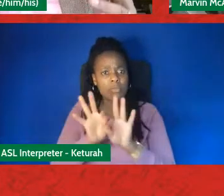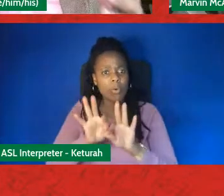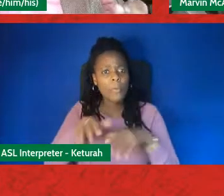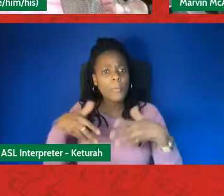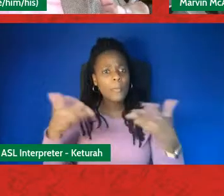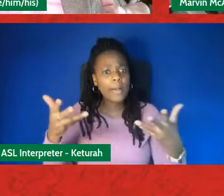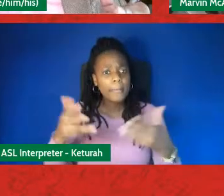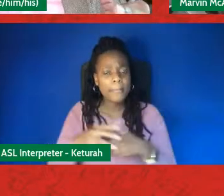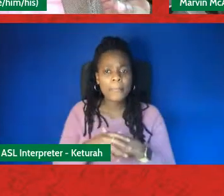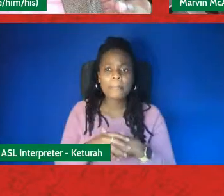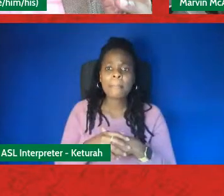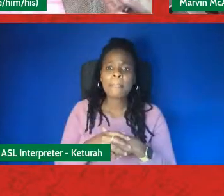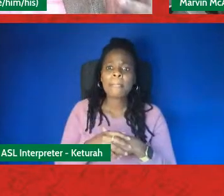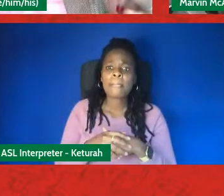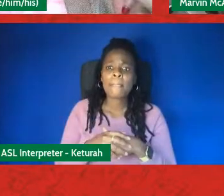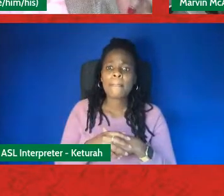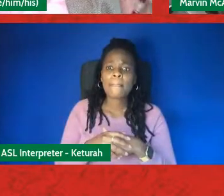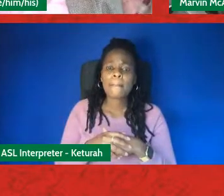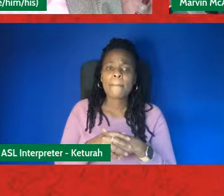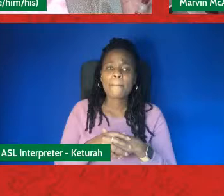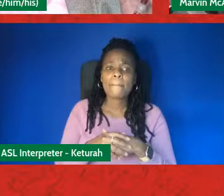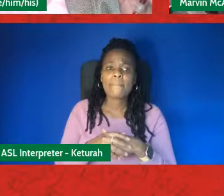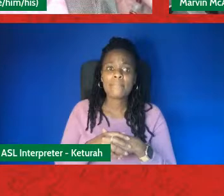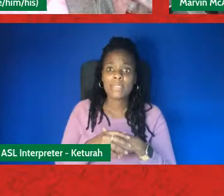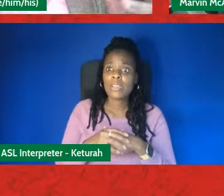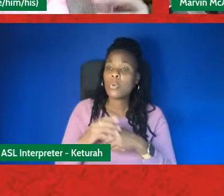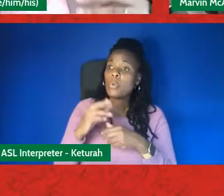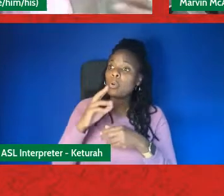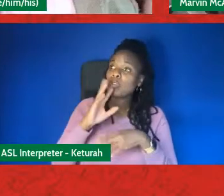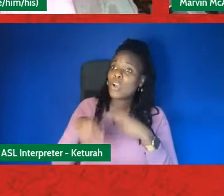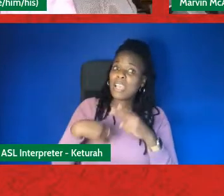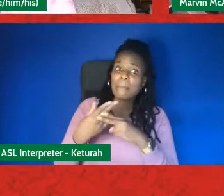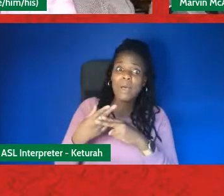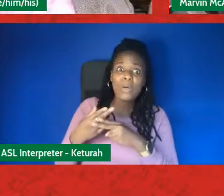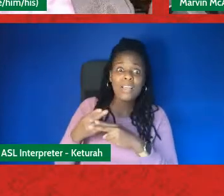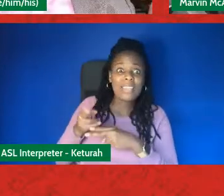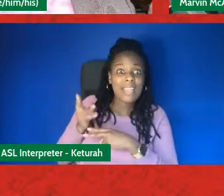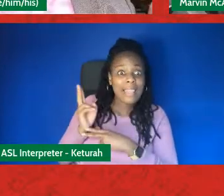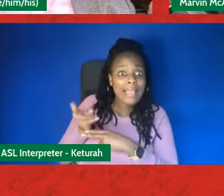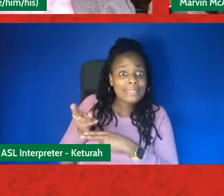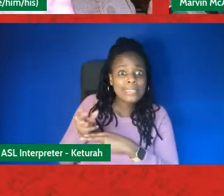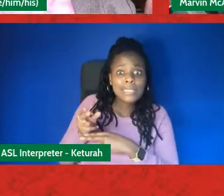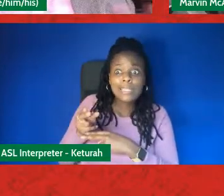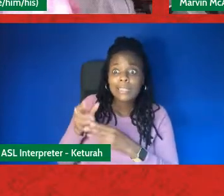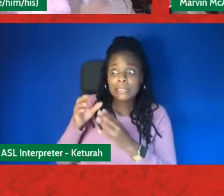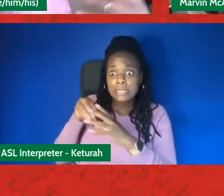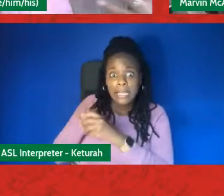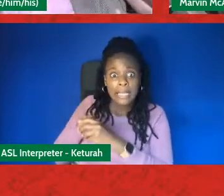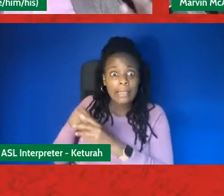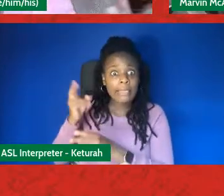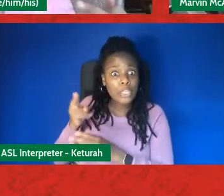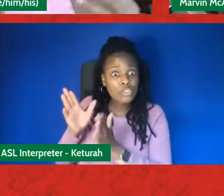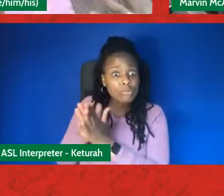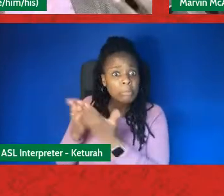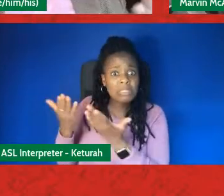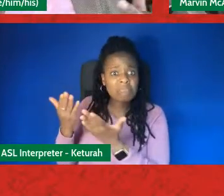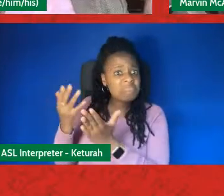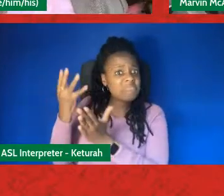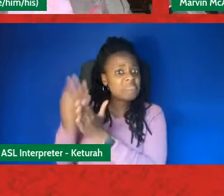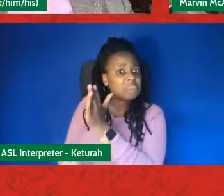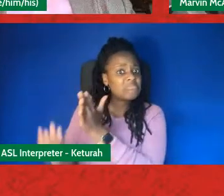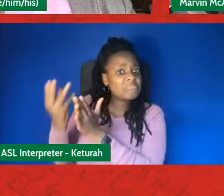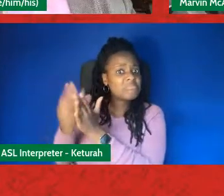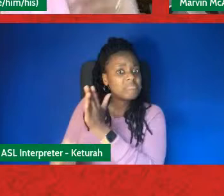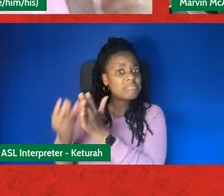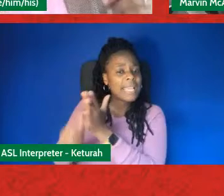saying and thinking about is this is the legacy that is left out of the books for the most part. This is the history of American